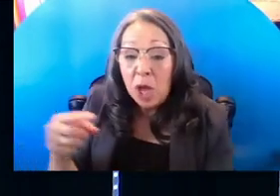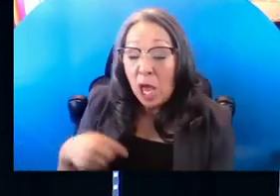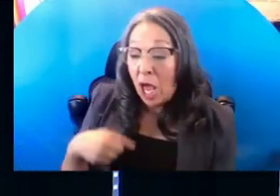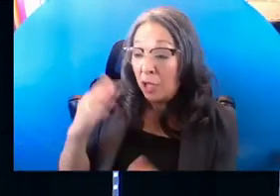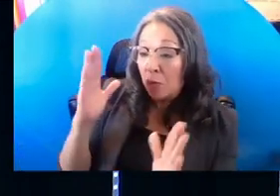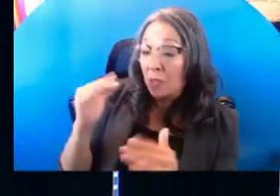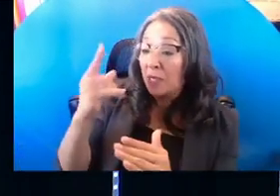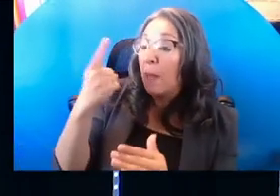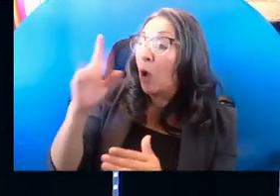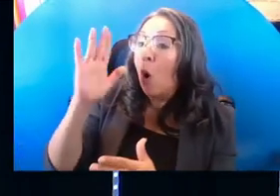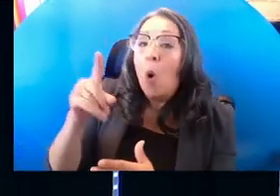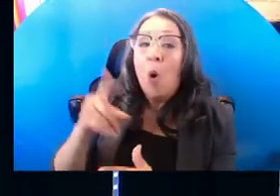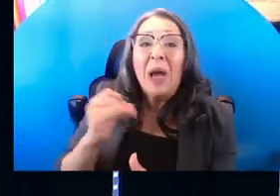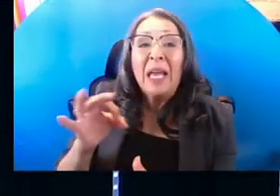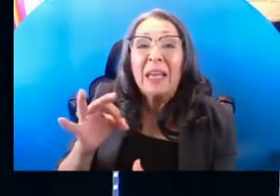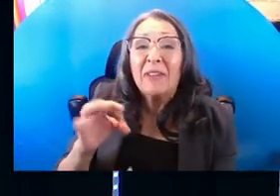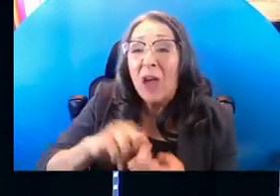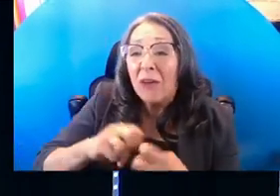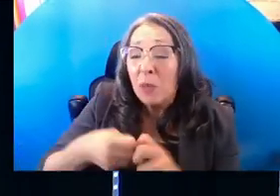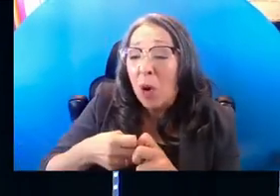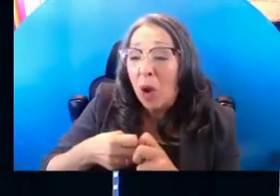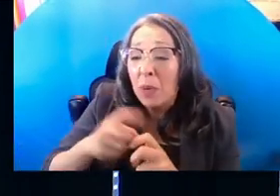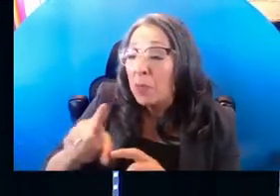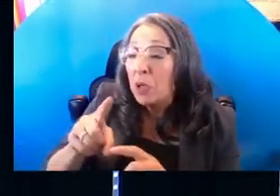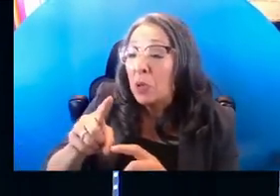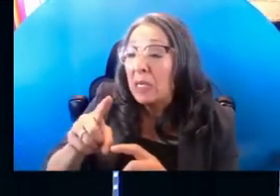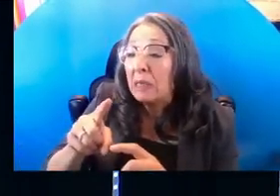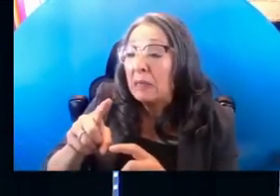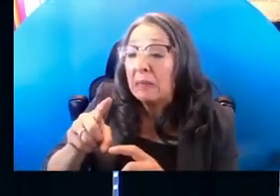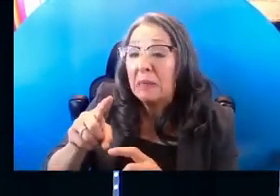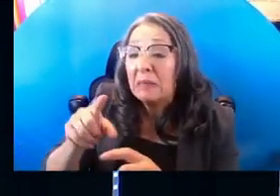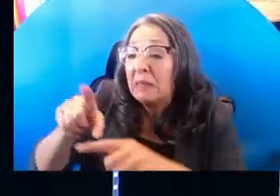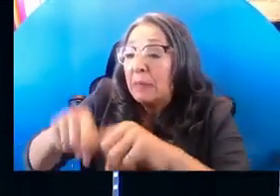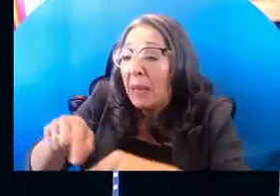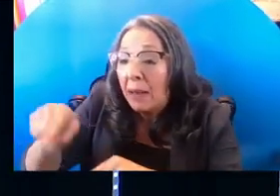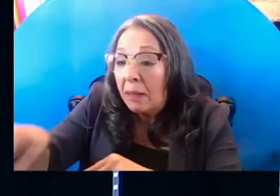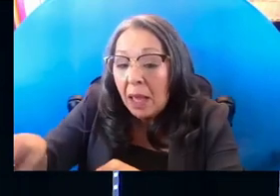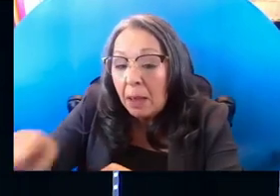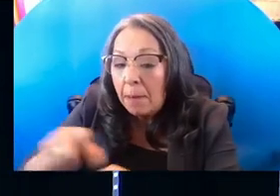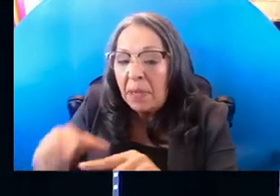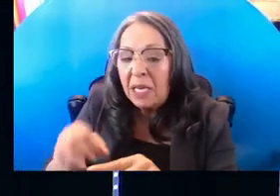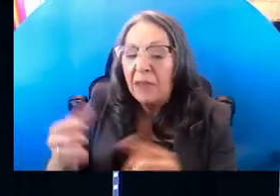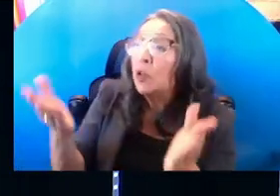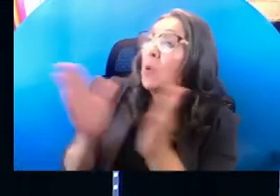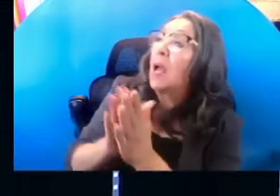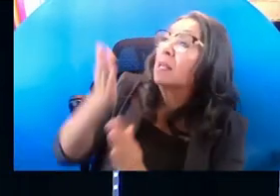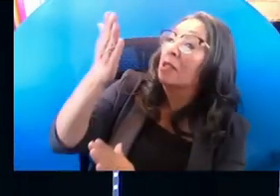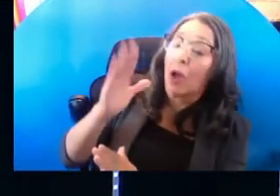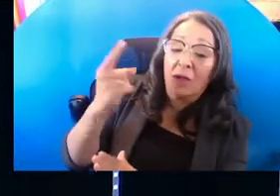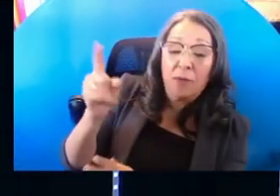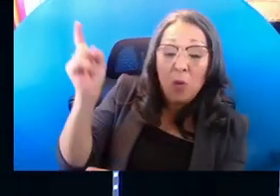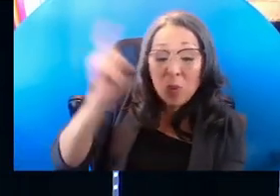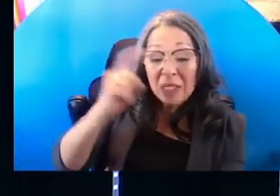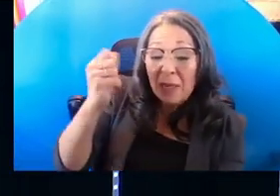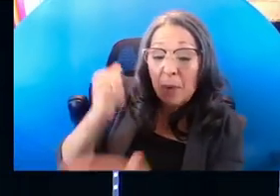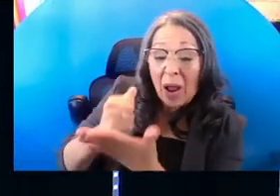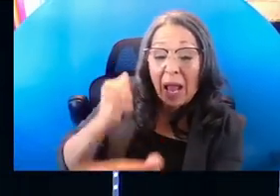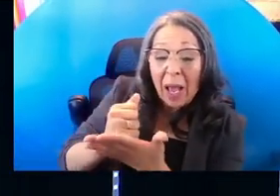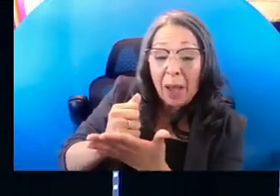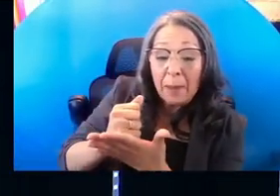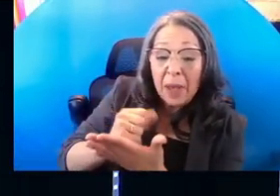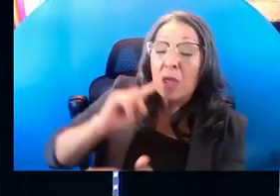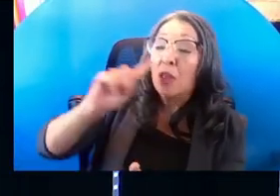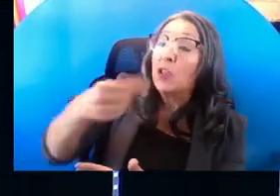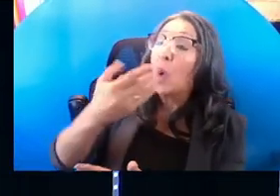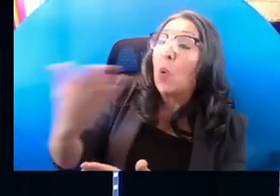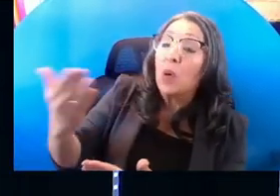things just started to fall apart, that we could cling to them. And he's saying, hey, if you're going to go and ask God for that wisdom, if you're going to ask God for his help, he's got to be the only thing